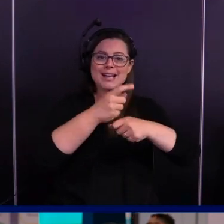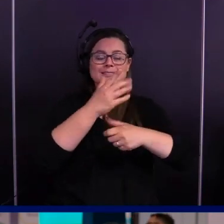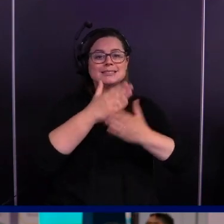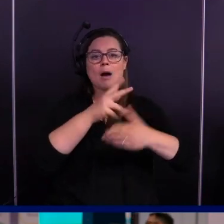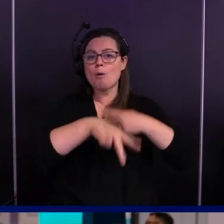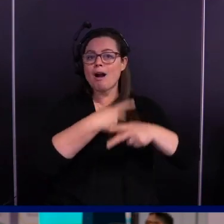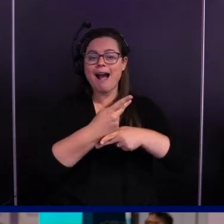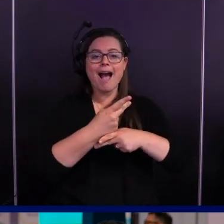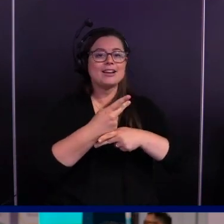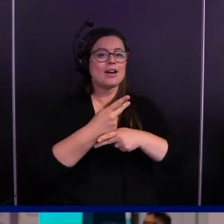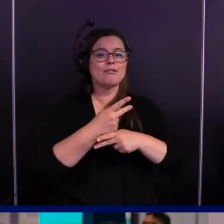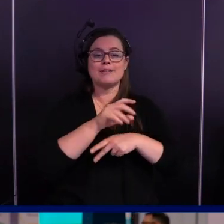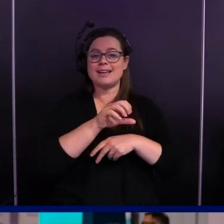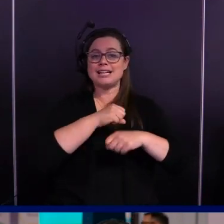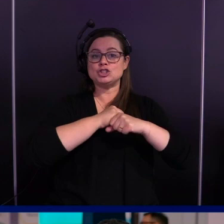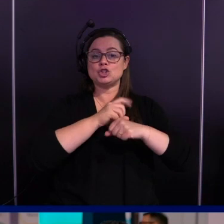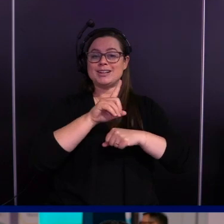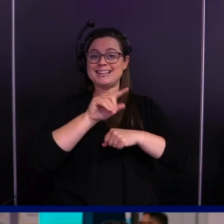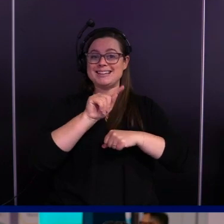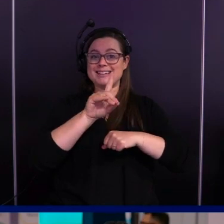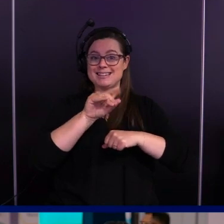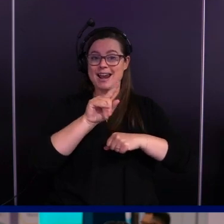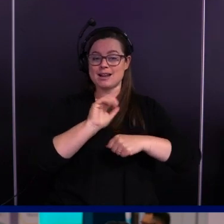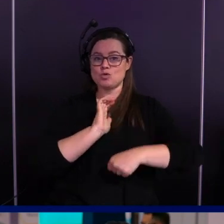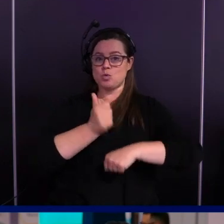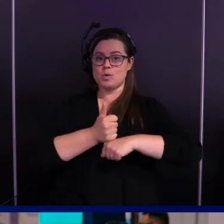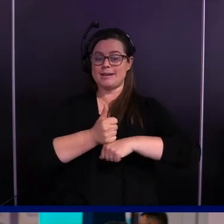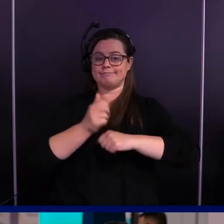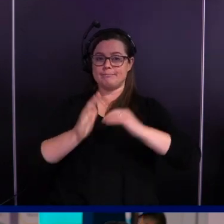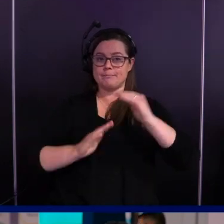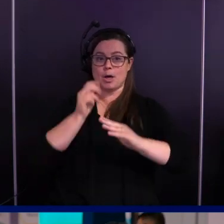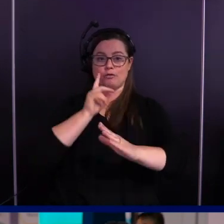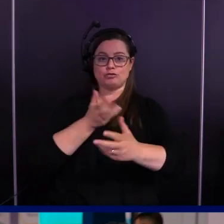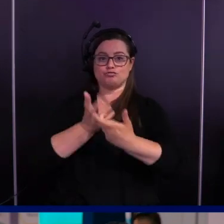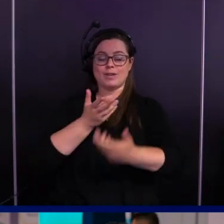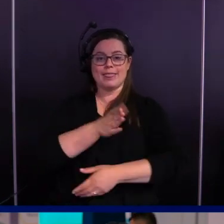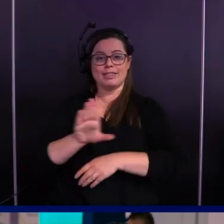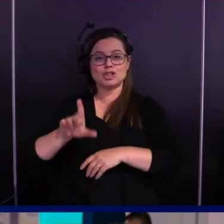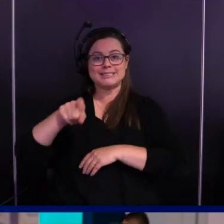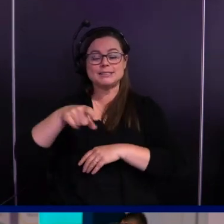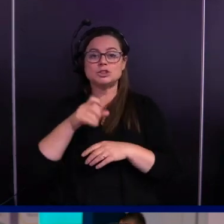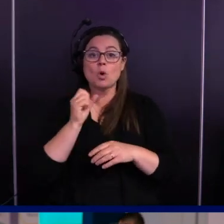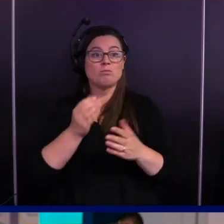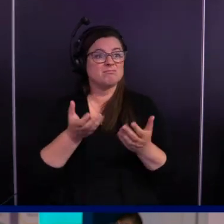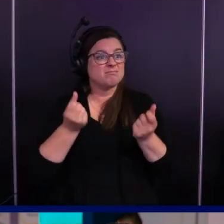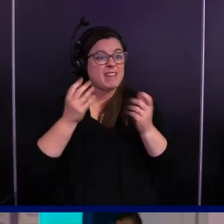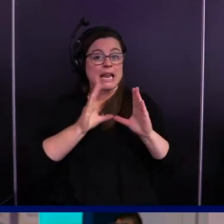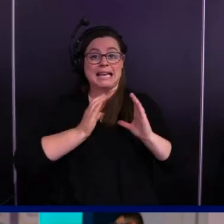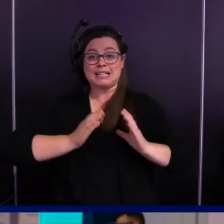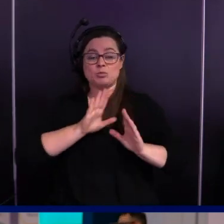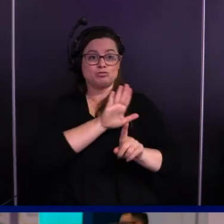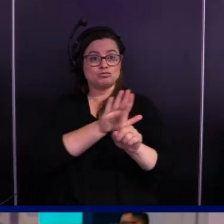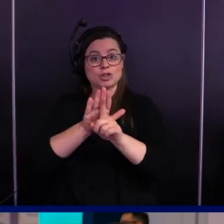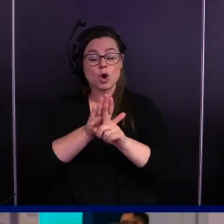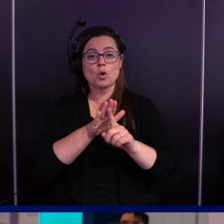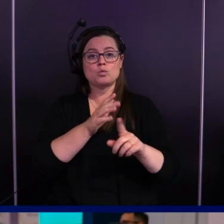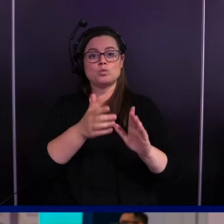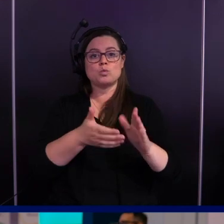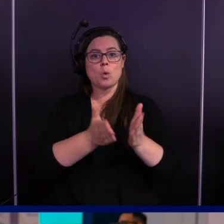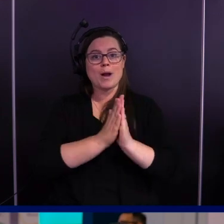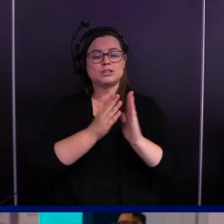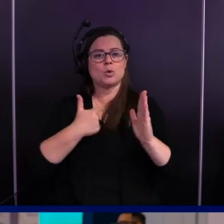security data to them, and then they enable them. So based on our many customers' requests, we understand what